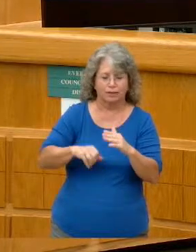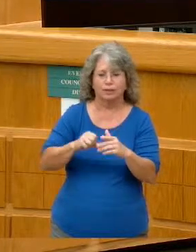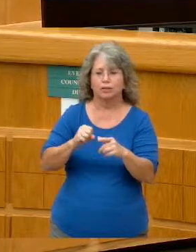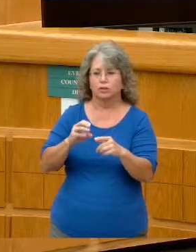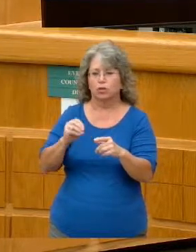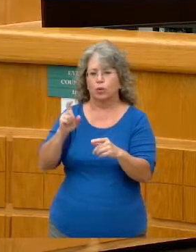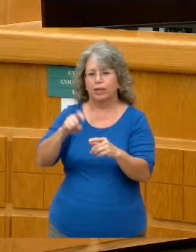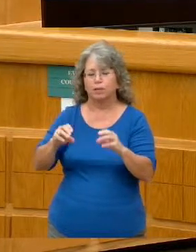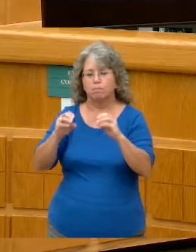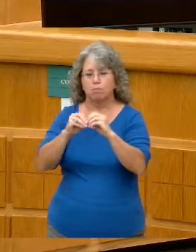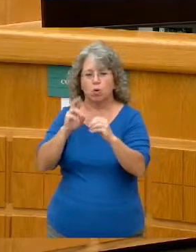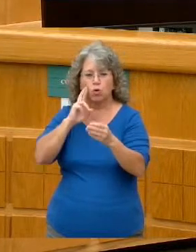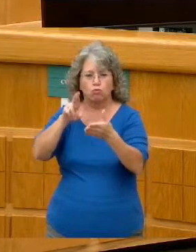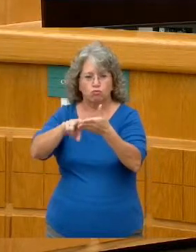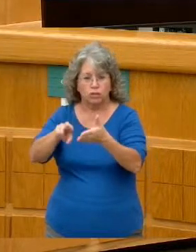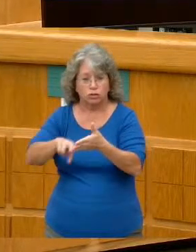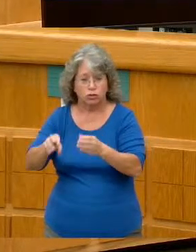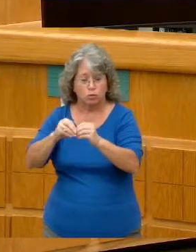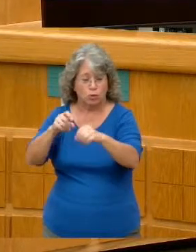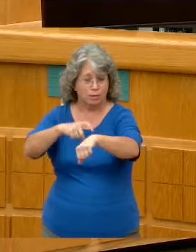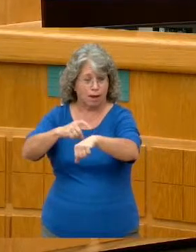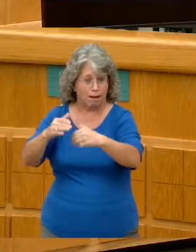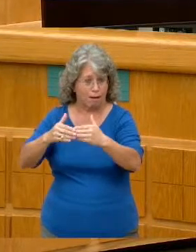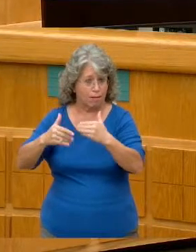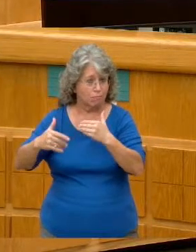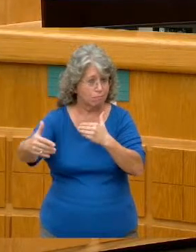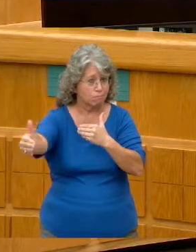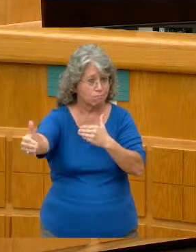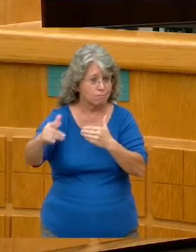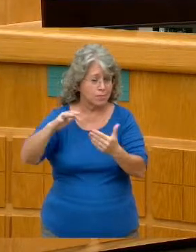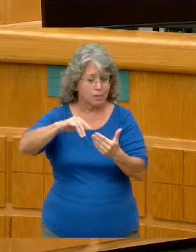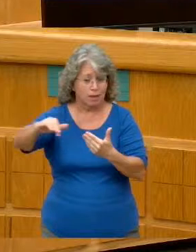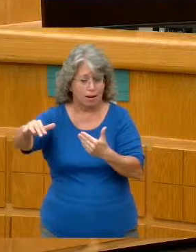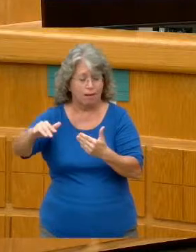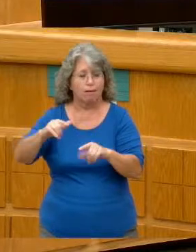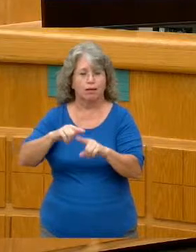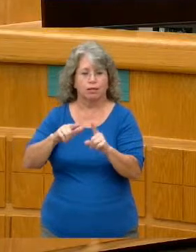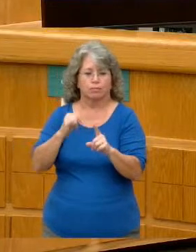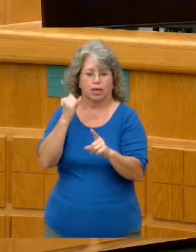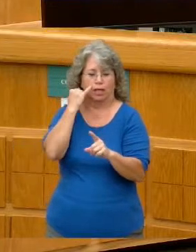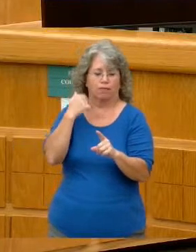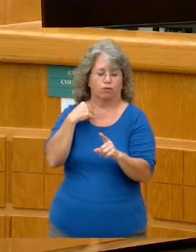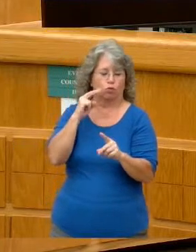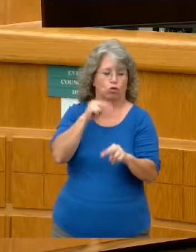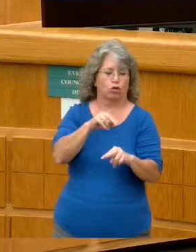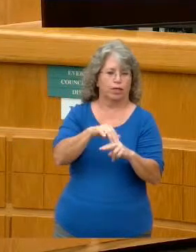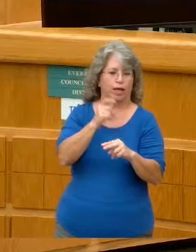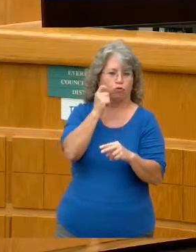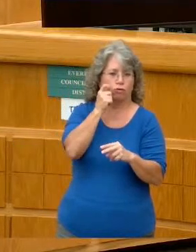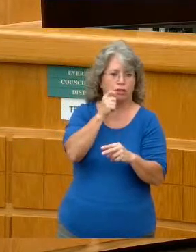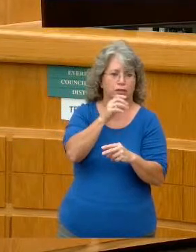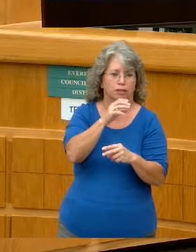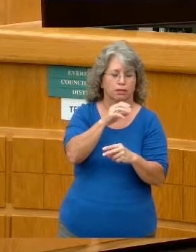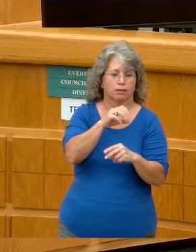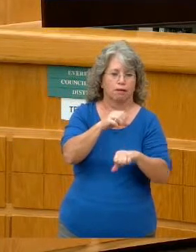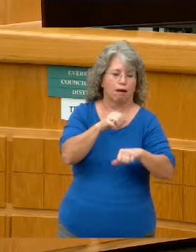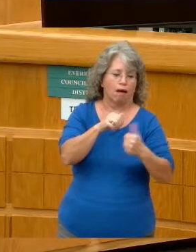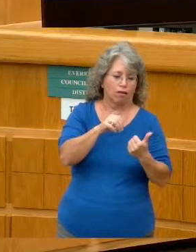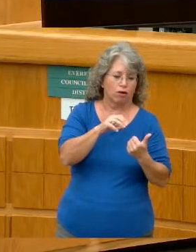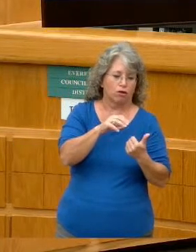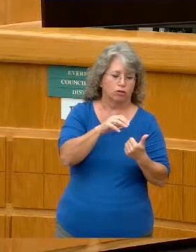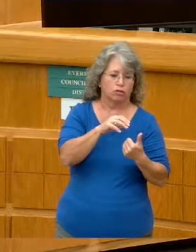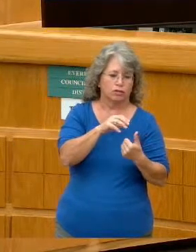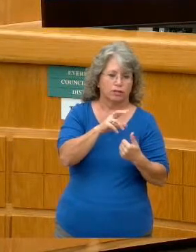more studies are needed, but if you look at the previous coronavirus infections, its cousins, the other